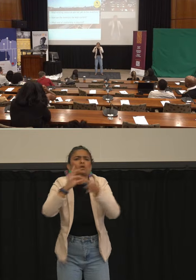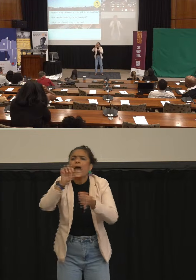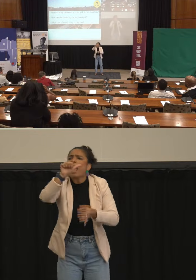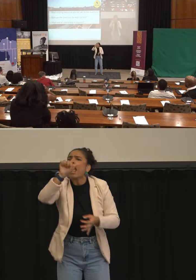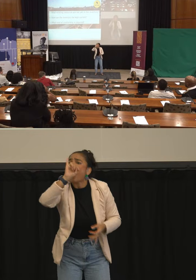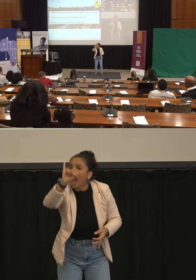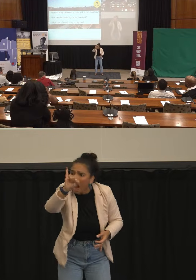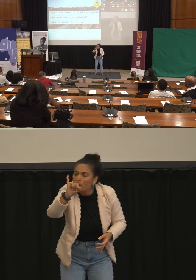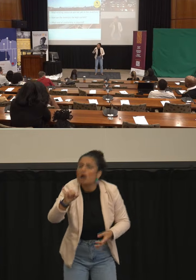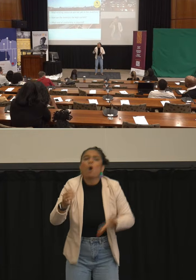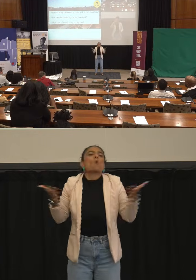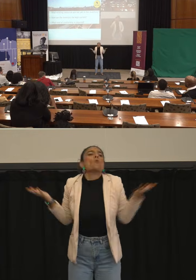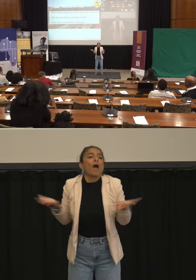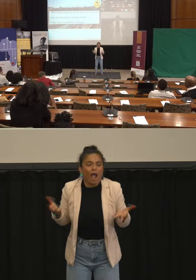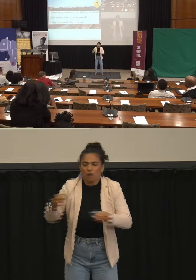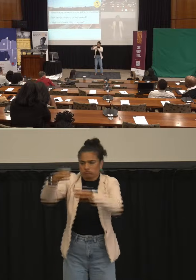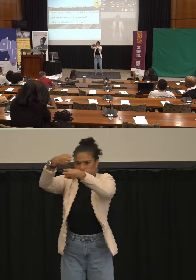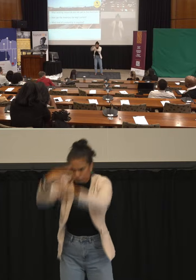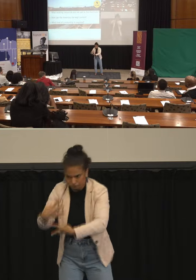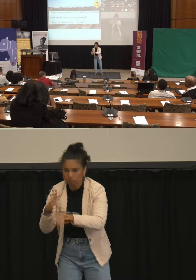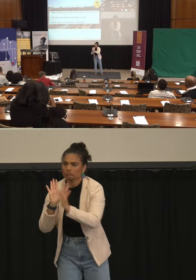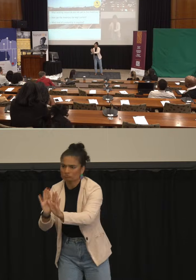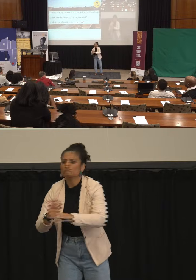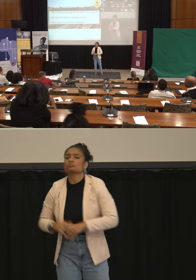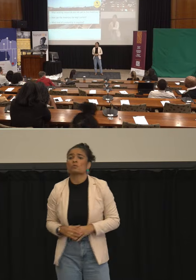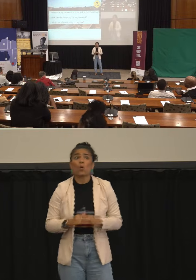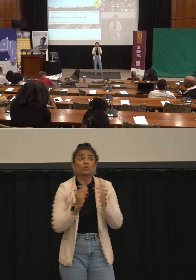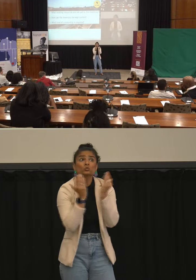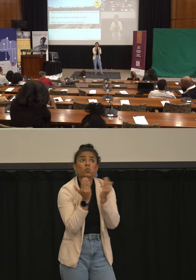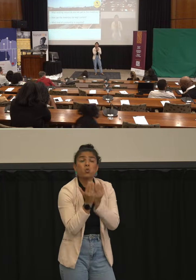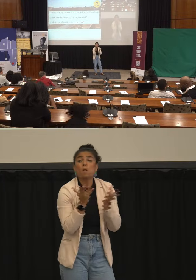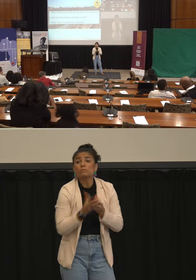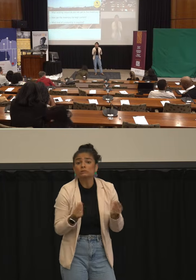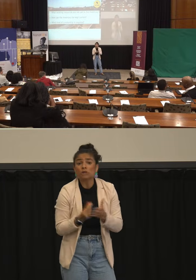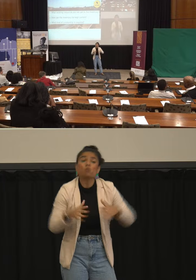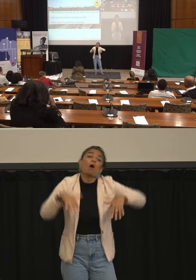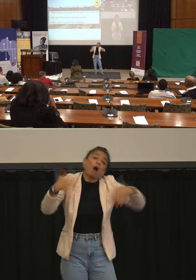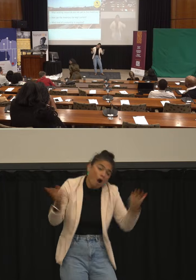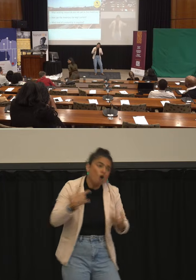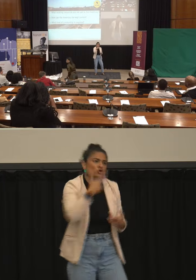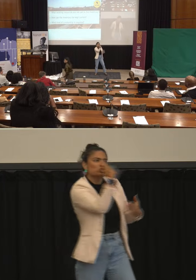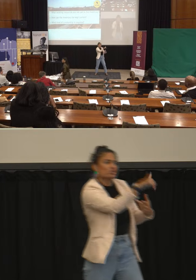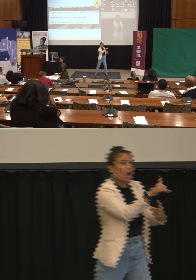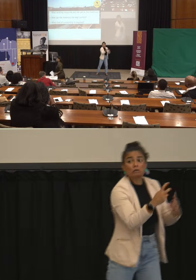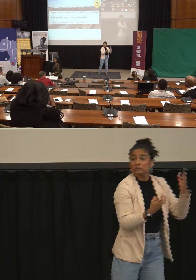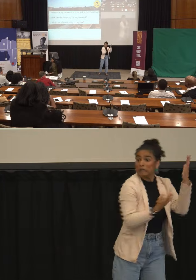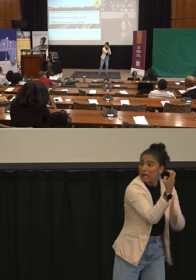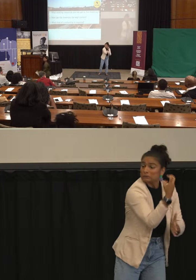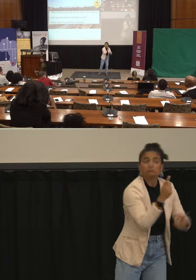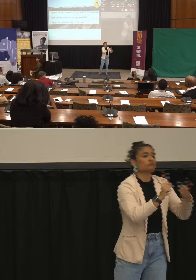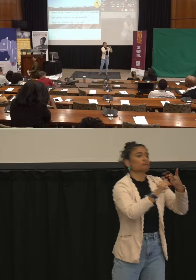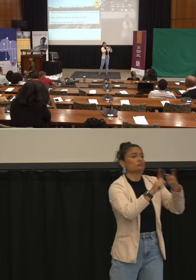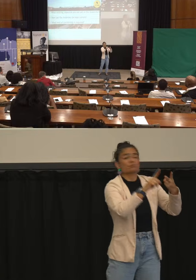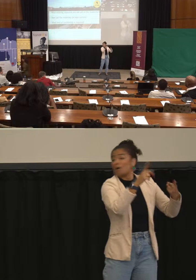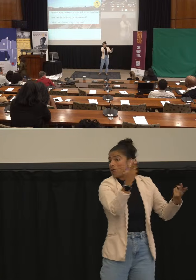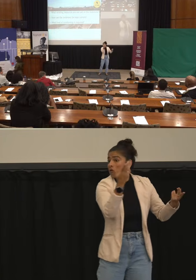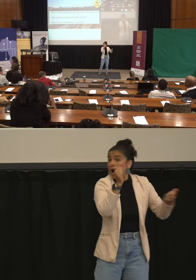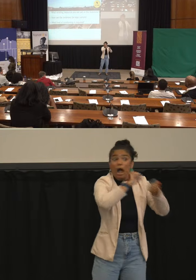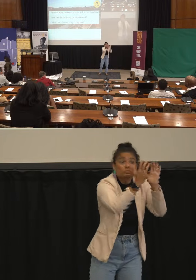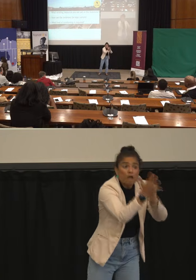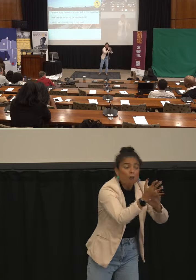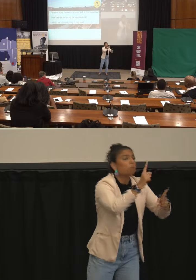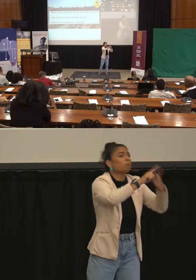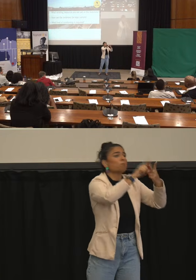If you want information related to AI, you can have a space for that. If you want to maybe see what information is available